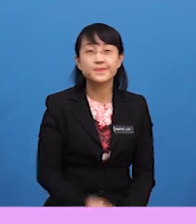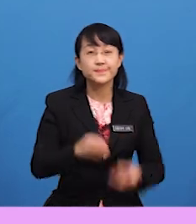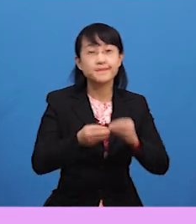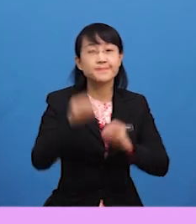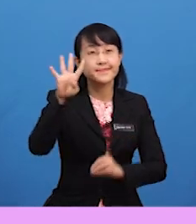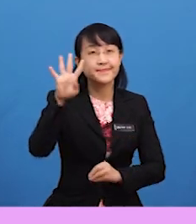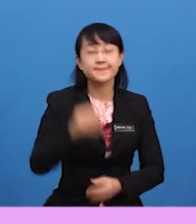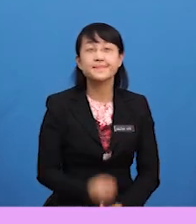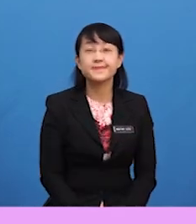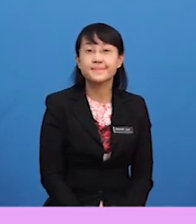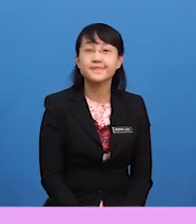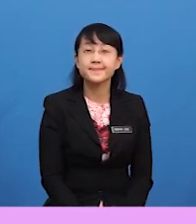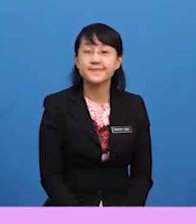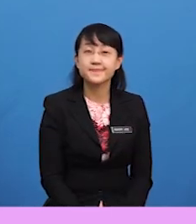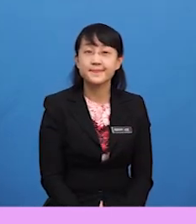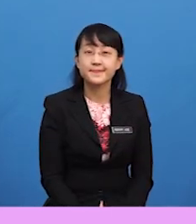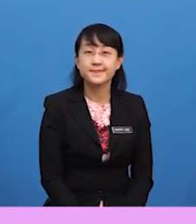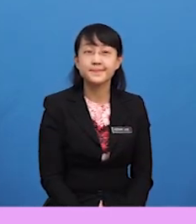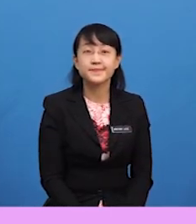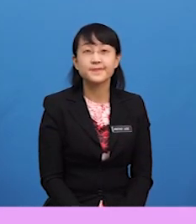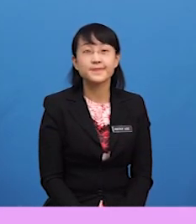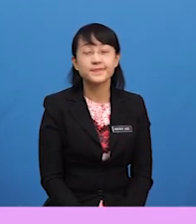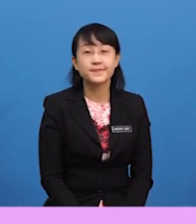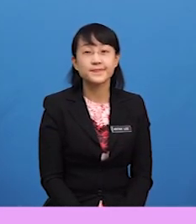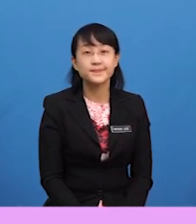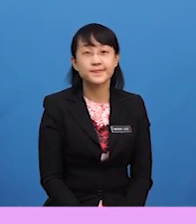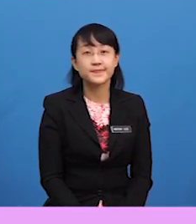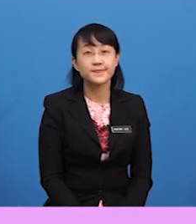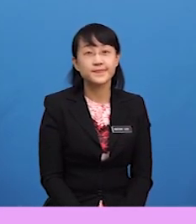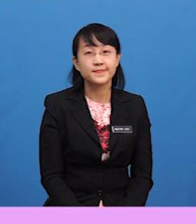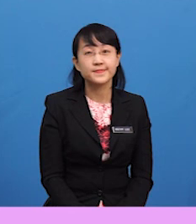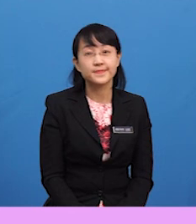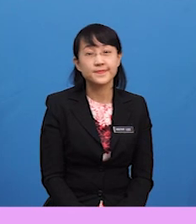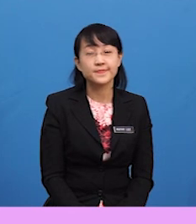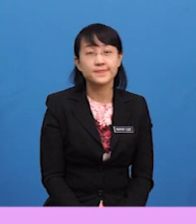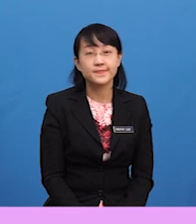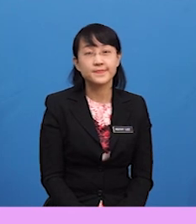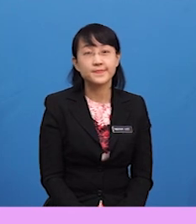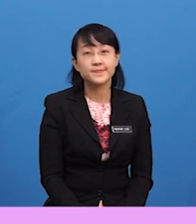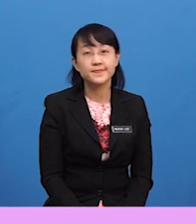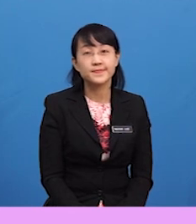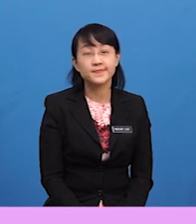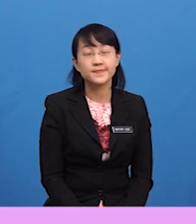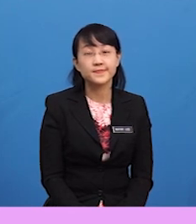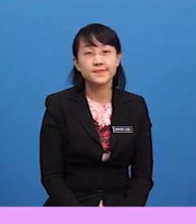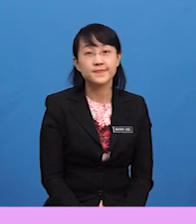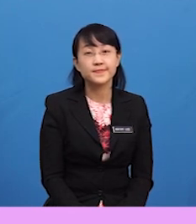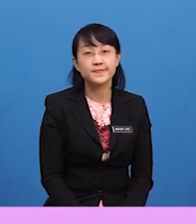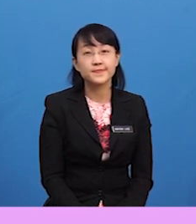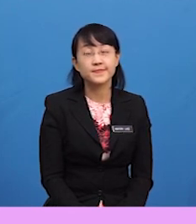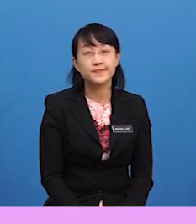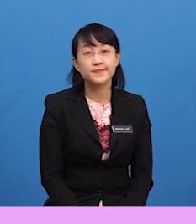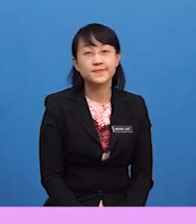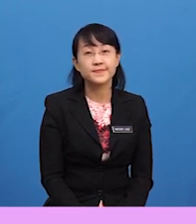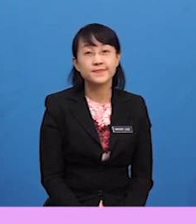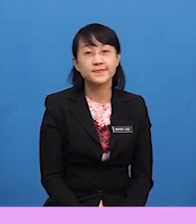4. Do you know that superglue was invented by accident twice? It